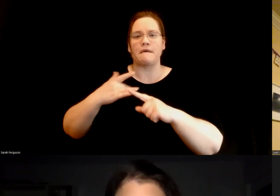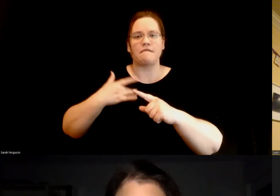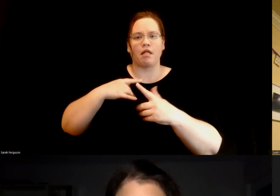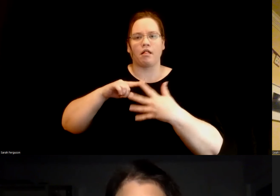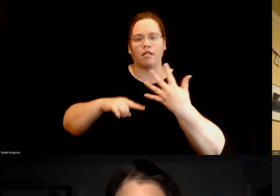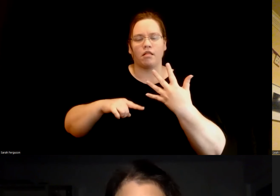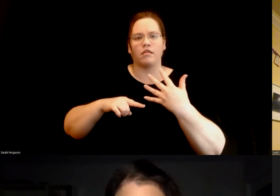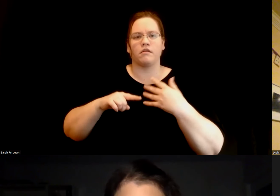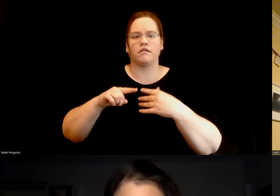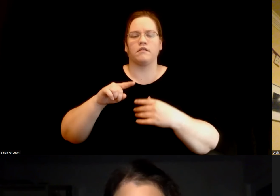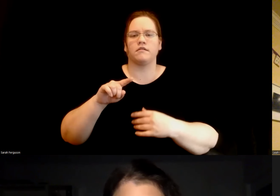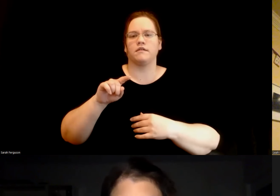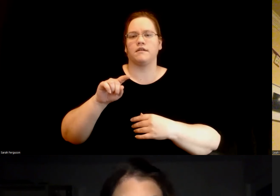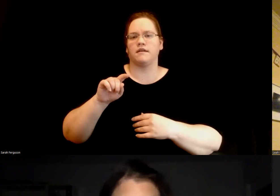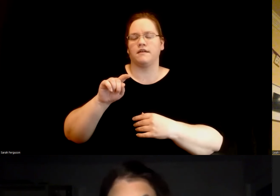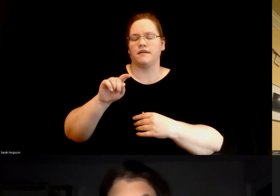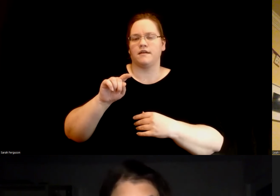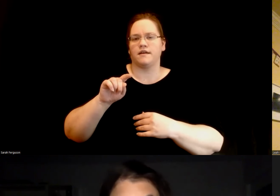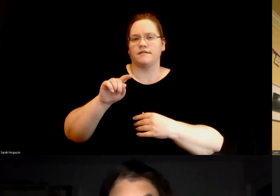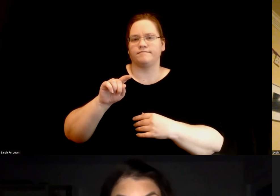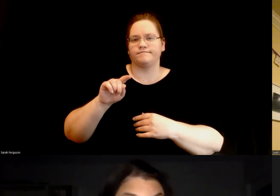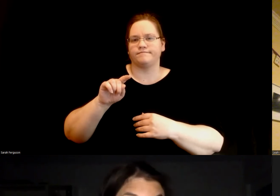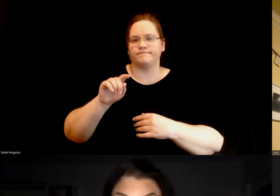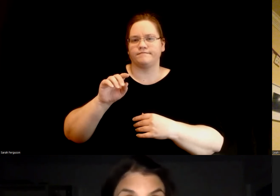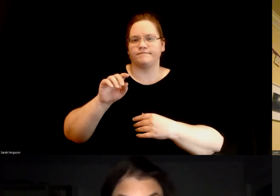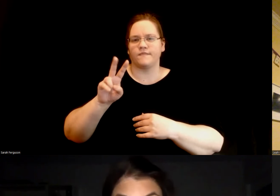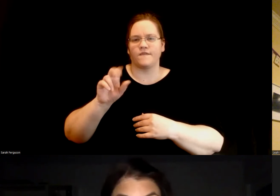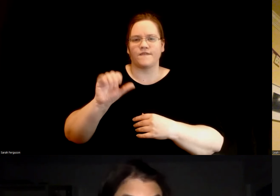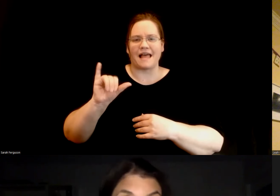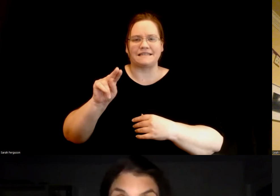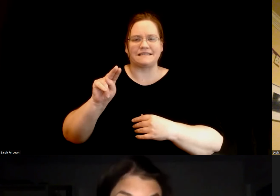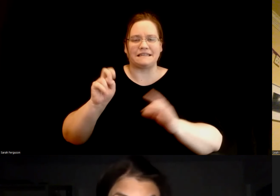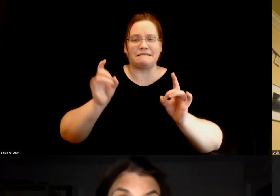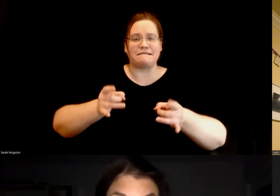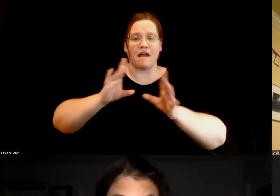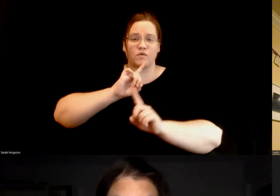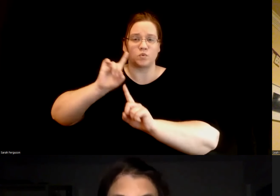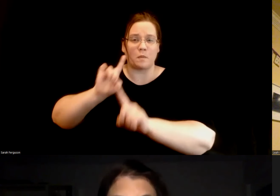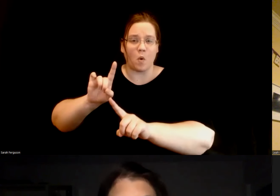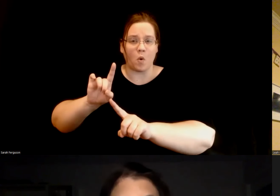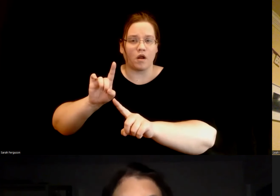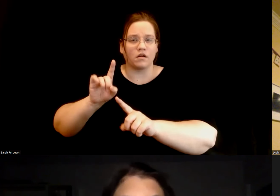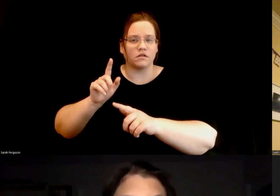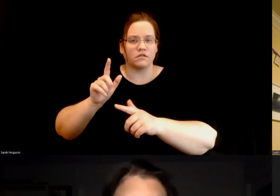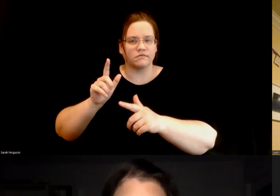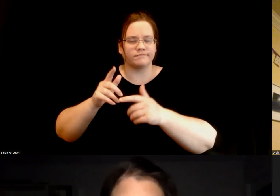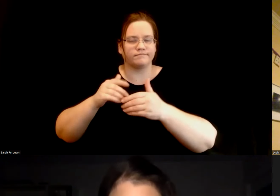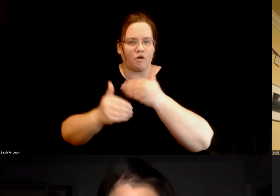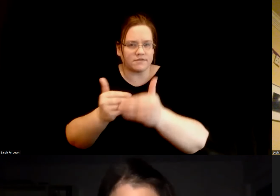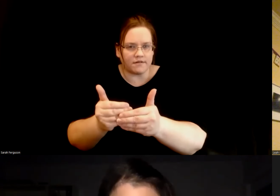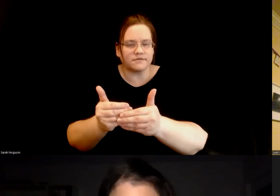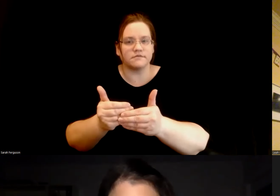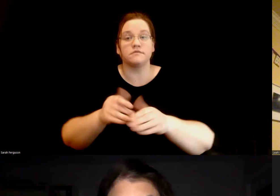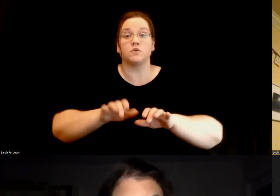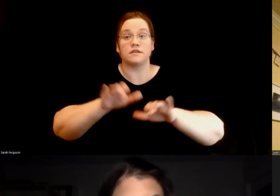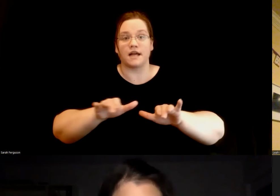vaccine adverse events reporting system, which anyone can just make a report. So those are active